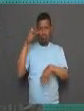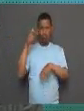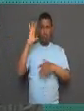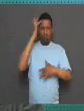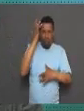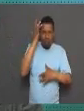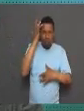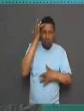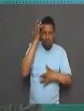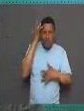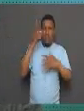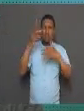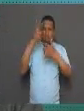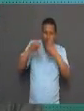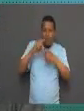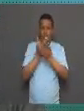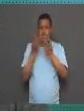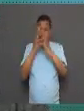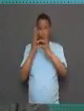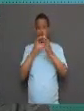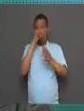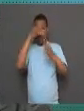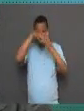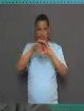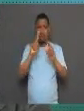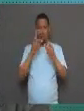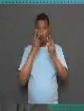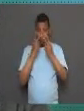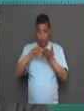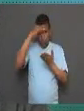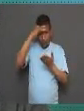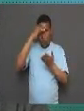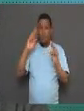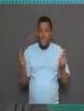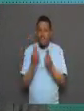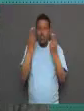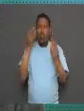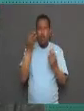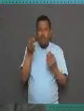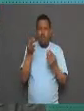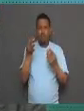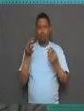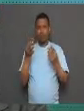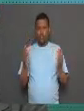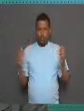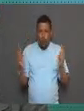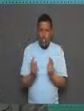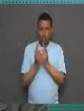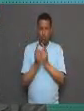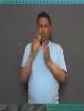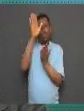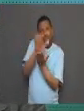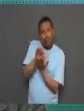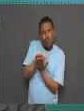impact in Ethiopia, and learn about the benefits of joining the school's